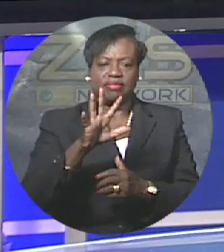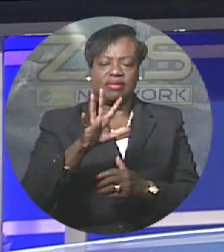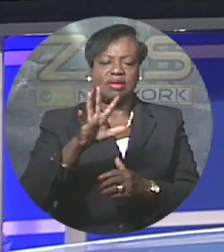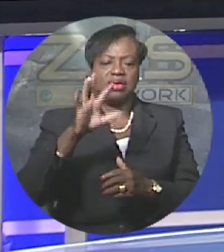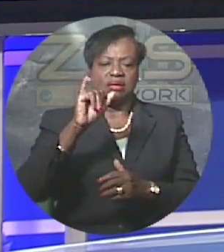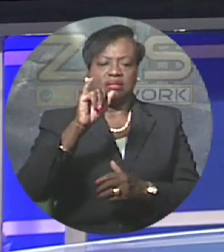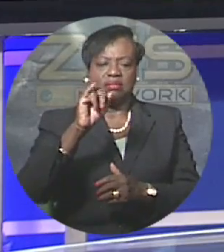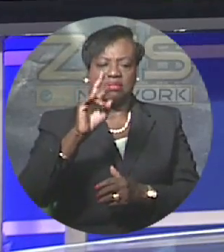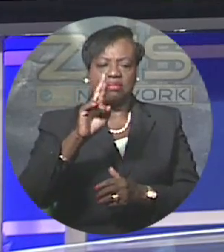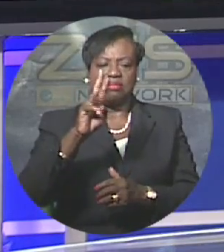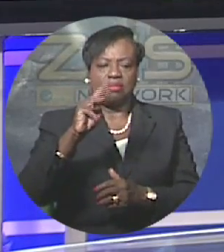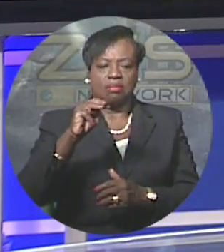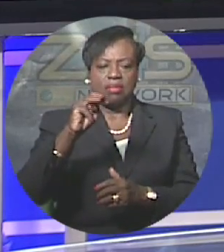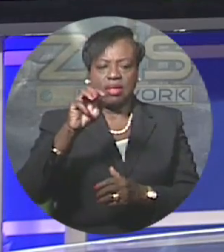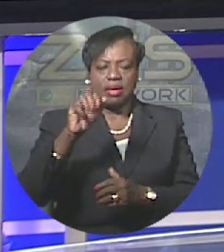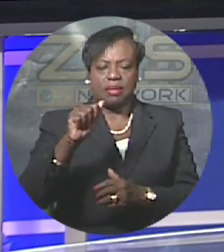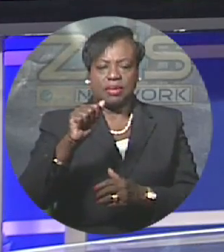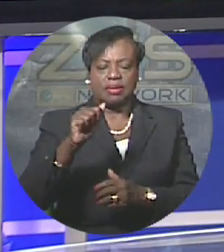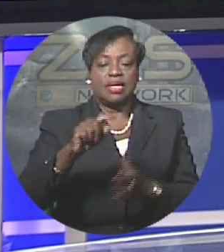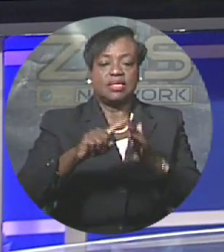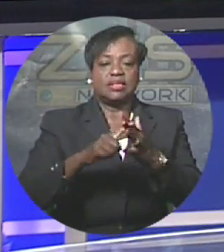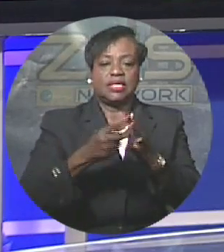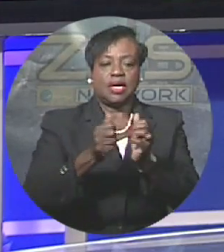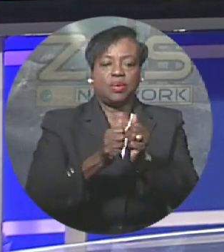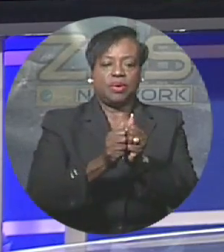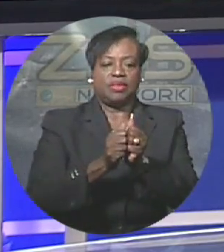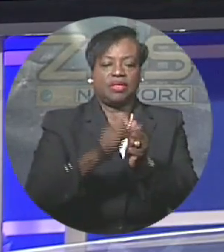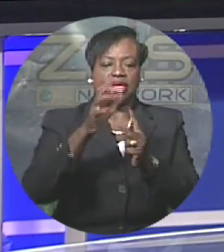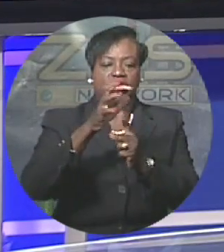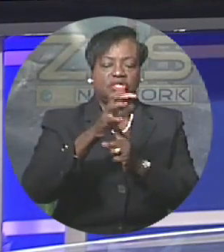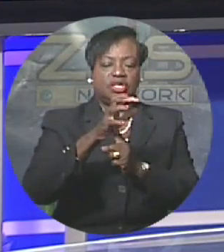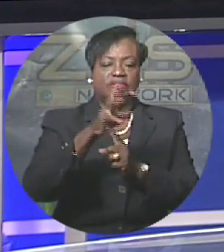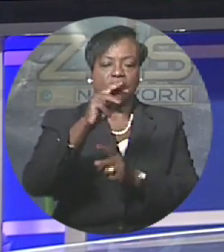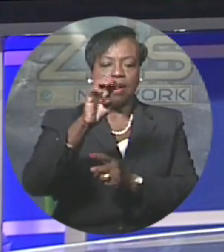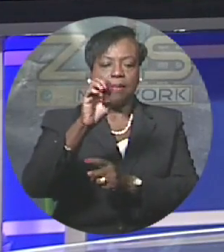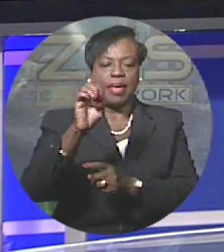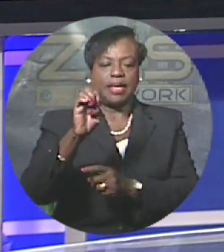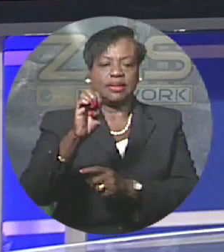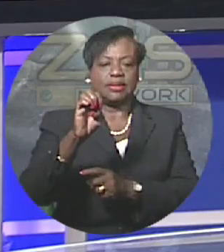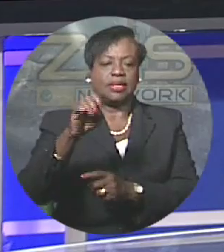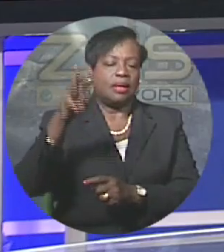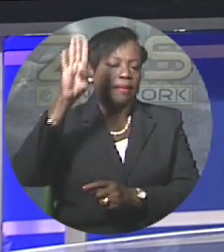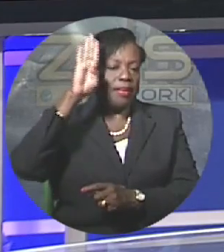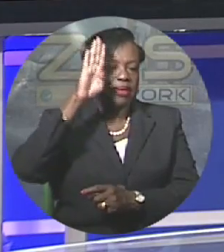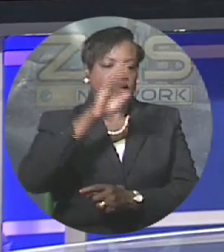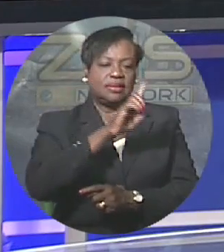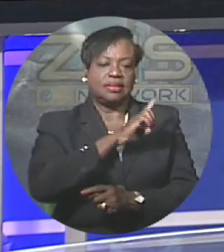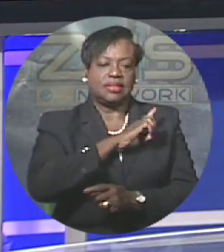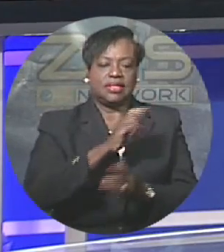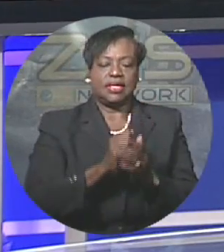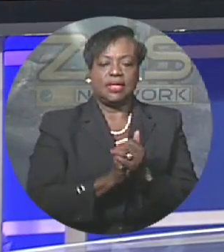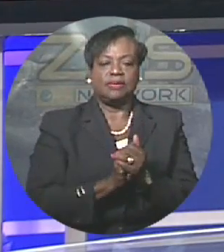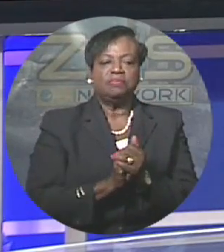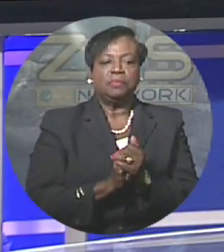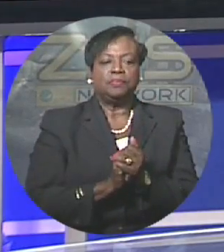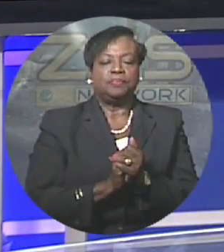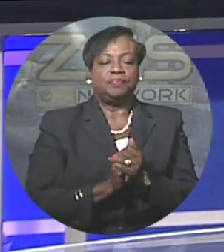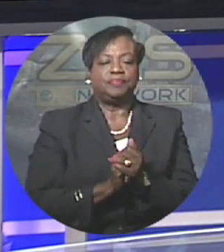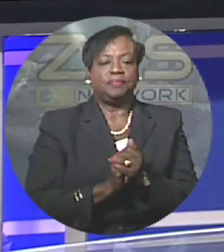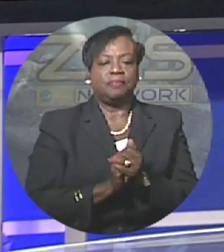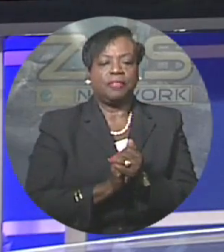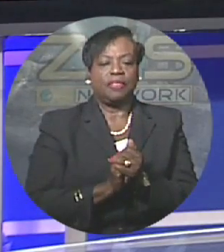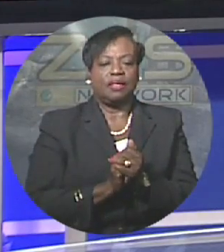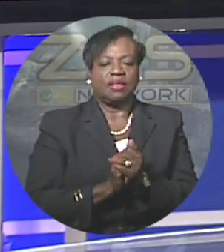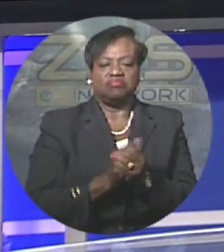the Bahamas. Well, we start off with Chief Meteorologist Basil Dean, who joins us live in studio with the latest coordinates. Good evening, Basil. Good evening, Altafiz. That